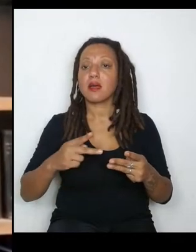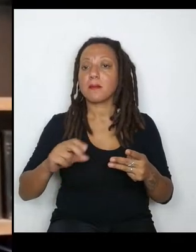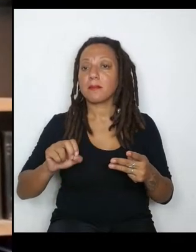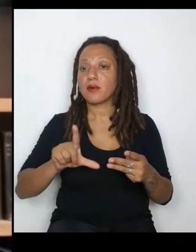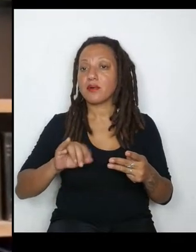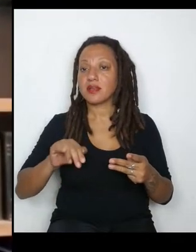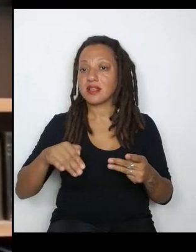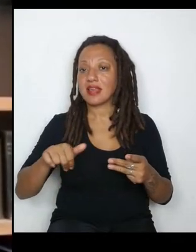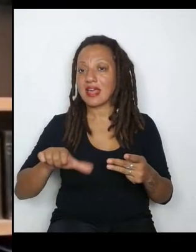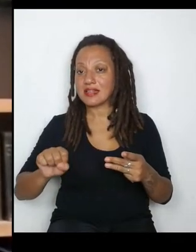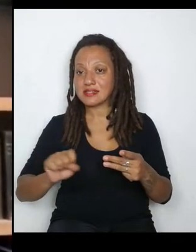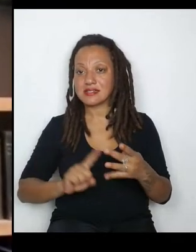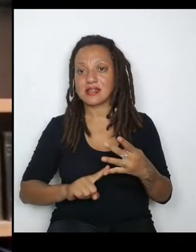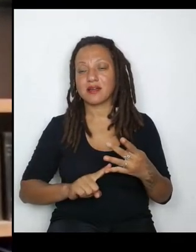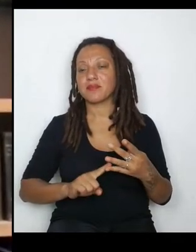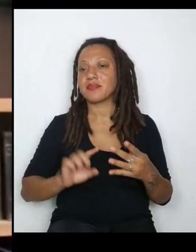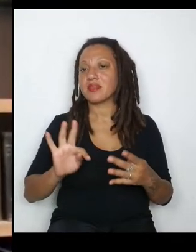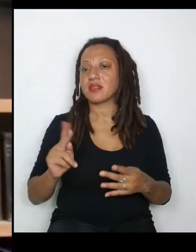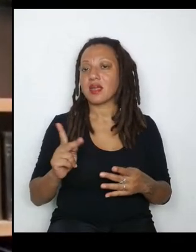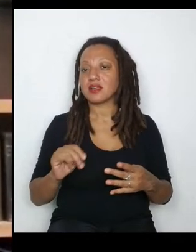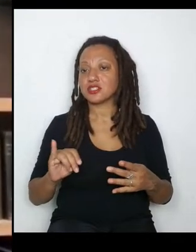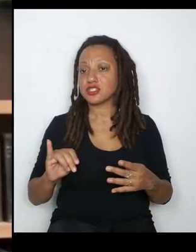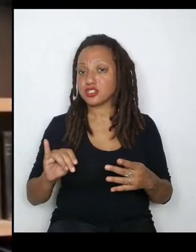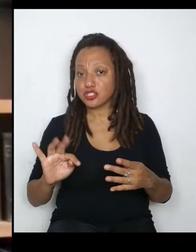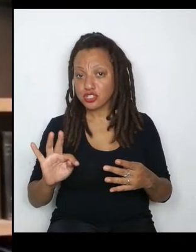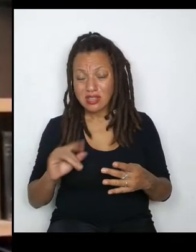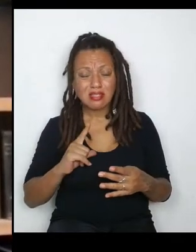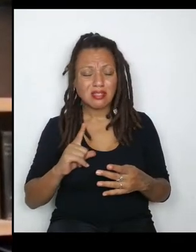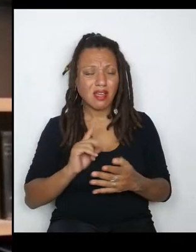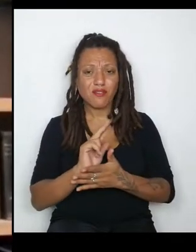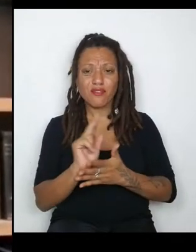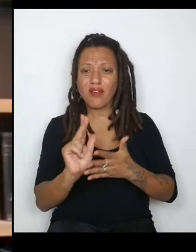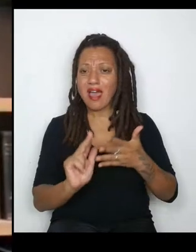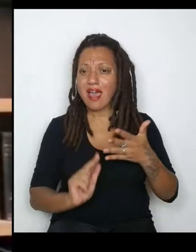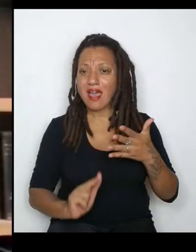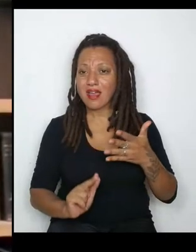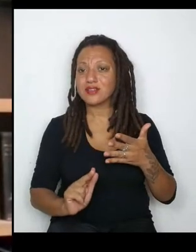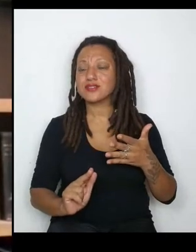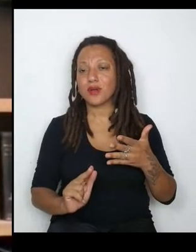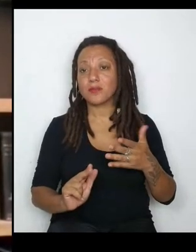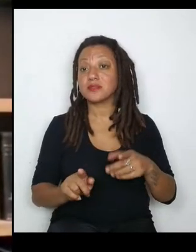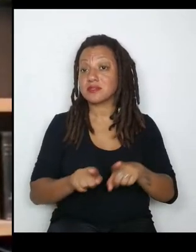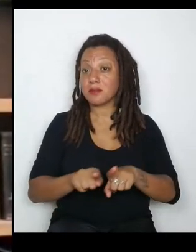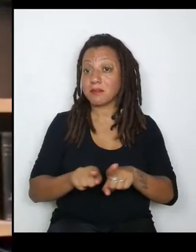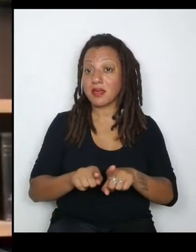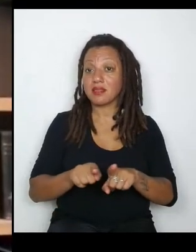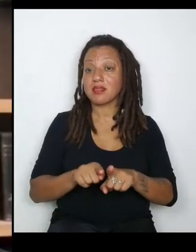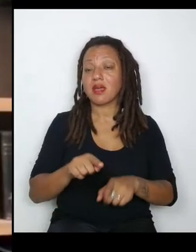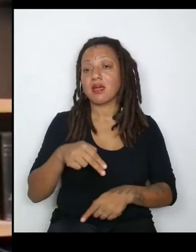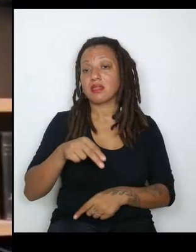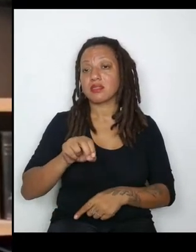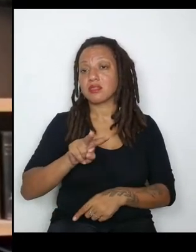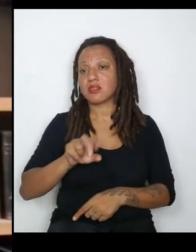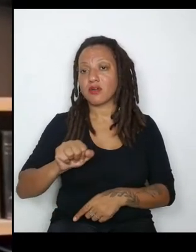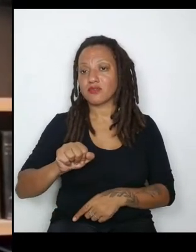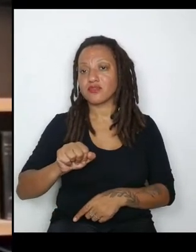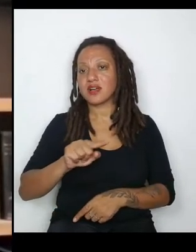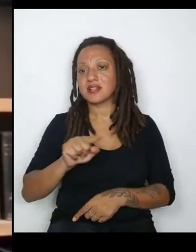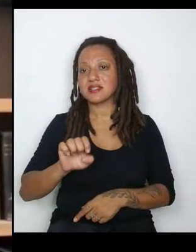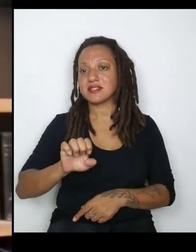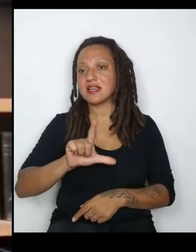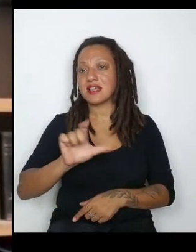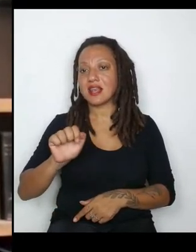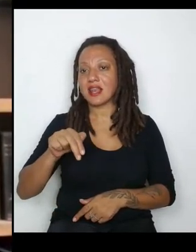marquez's and in new zealand etc but the mahu is somebody who is a valued